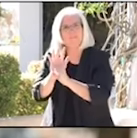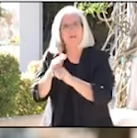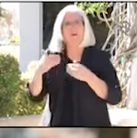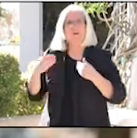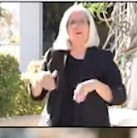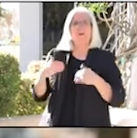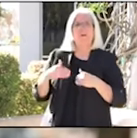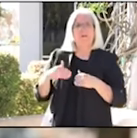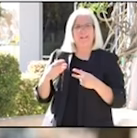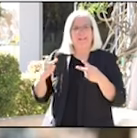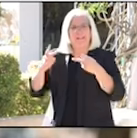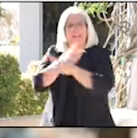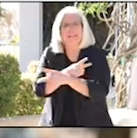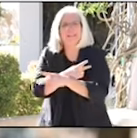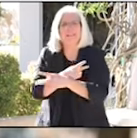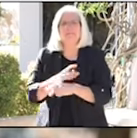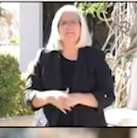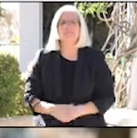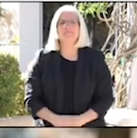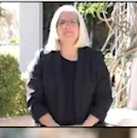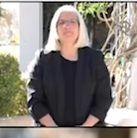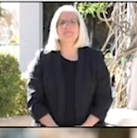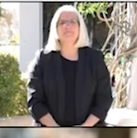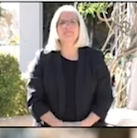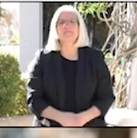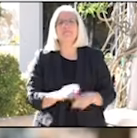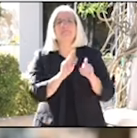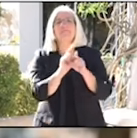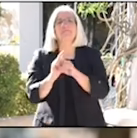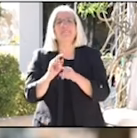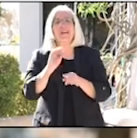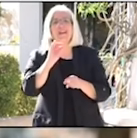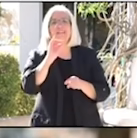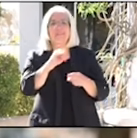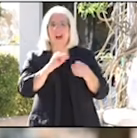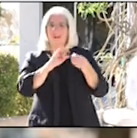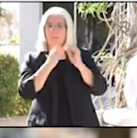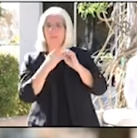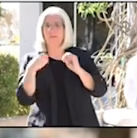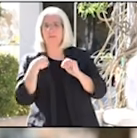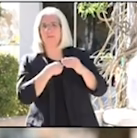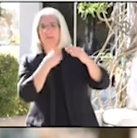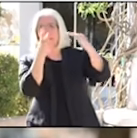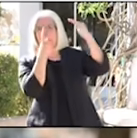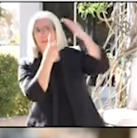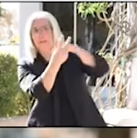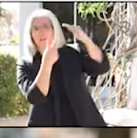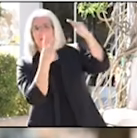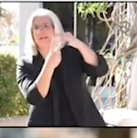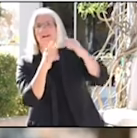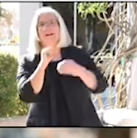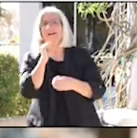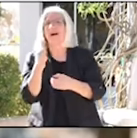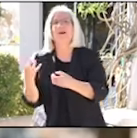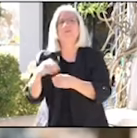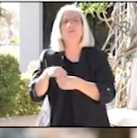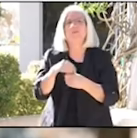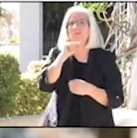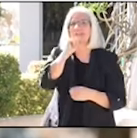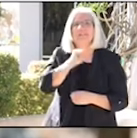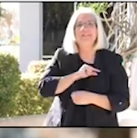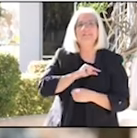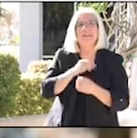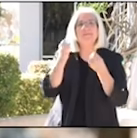These projections that we have also don't take into account Thanksgiving, where many people did gather and many people did